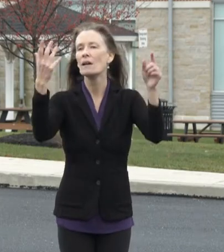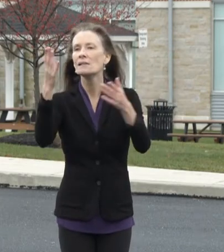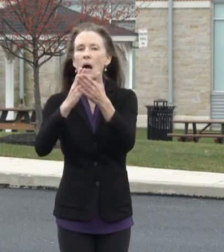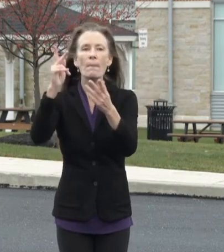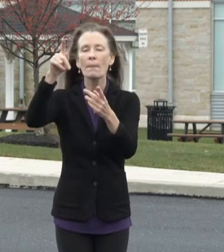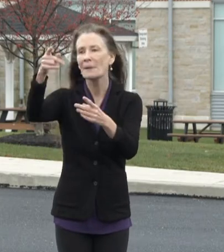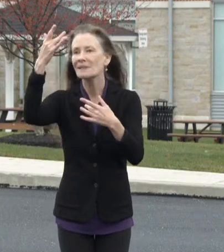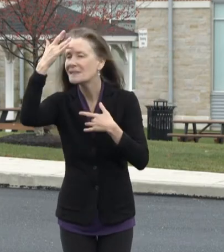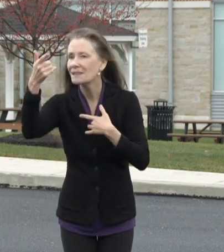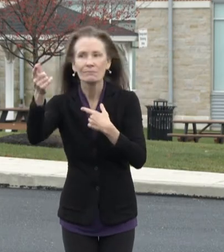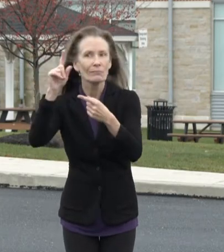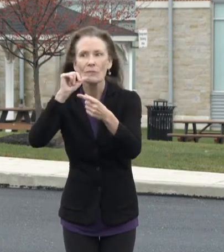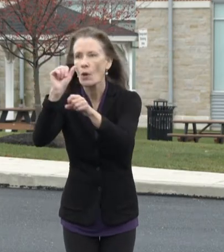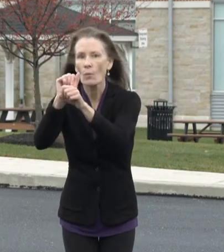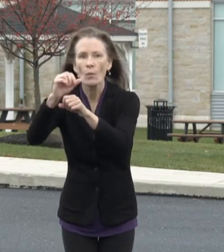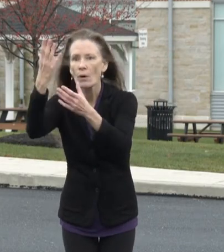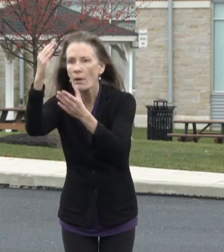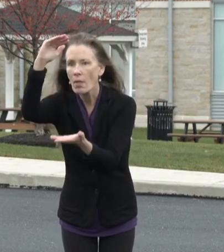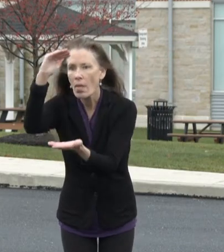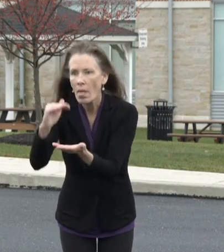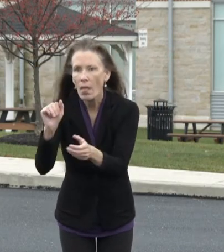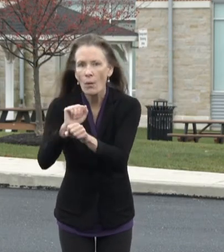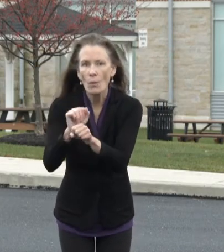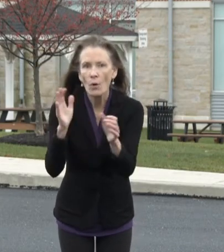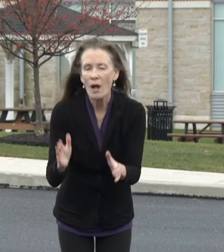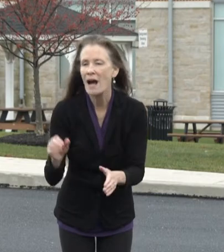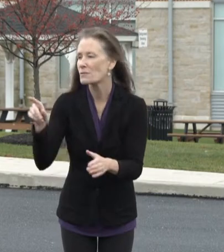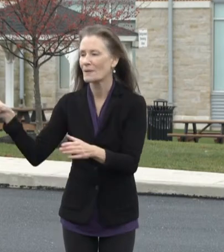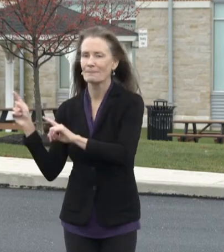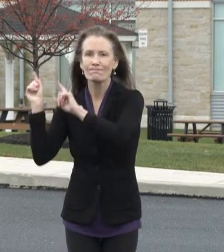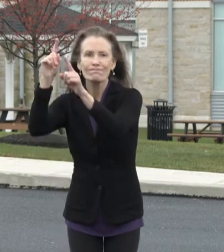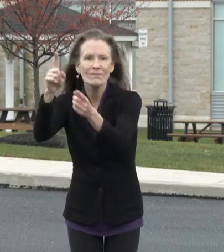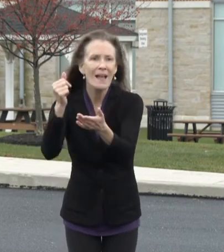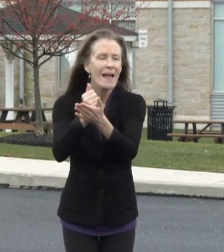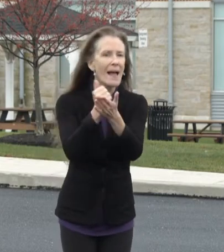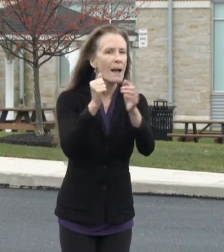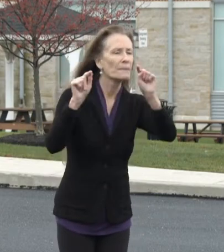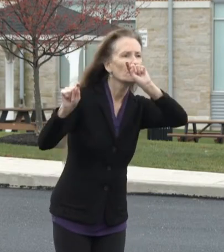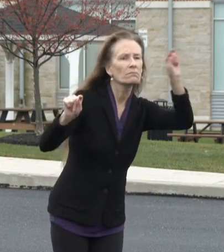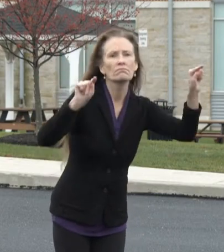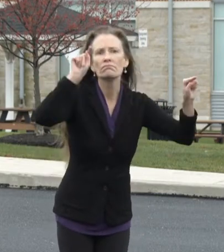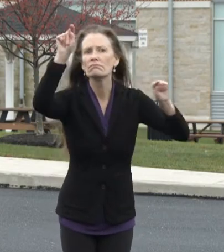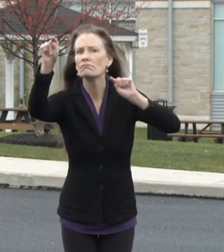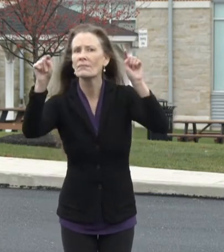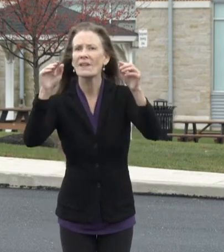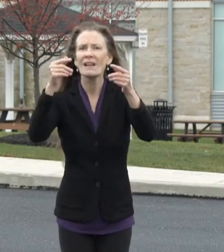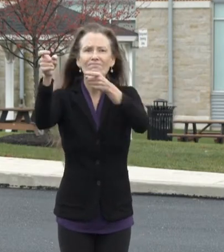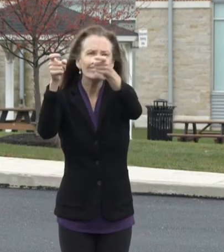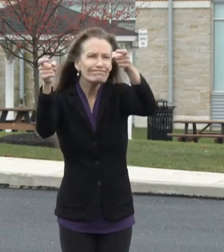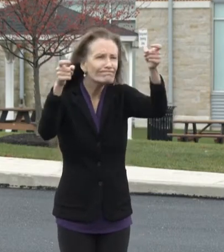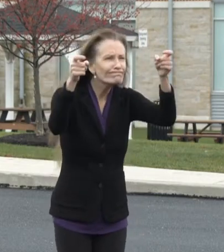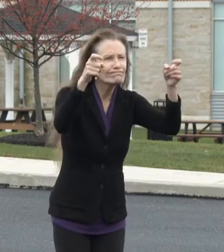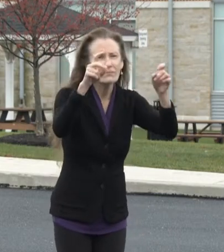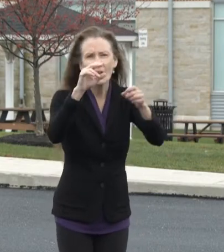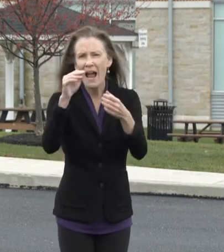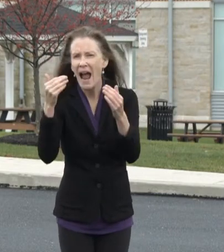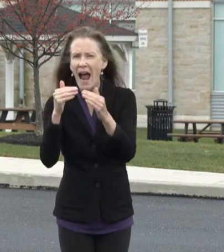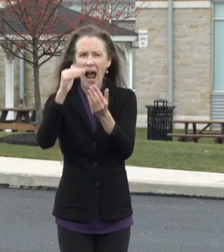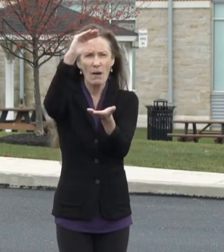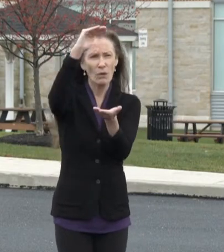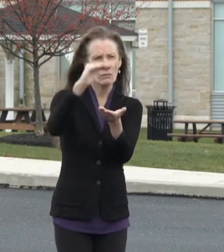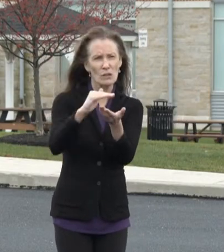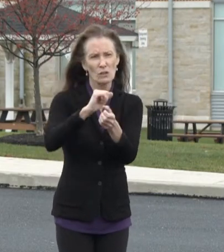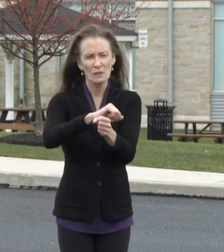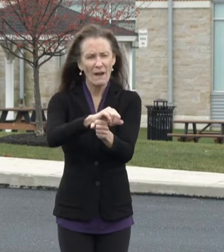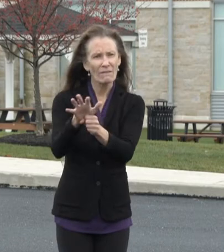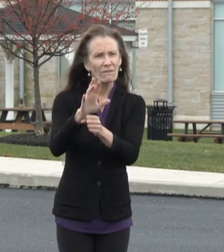since COVID-19 first reached Pennsylvania, our knowledge of how to manage this virus has improved, but outbreaks